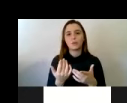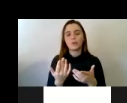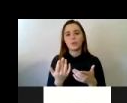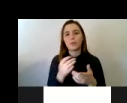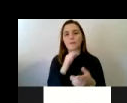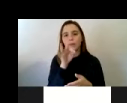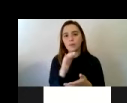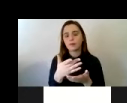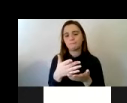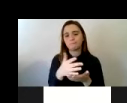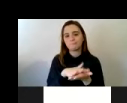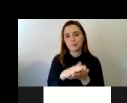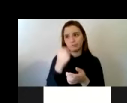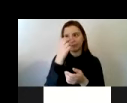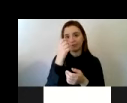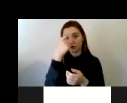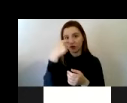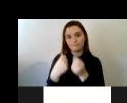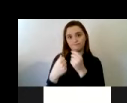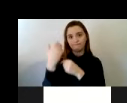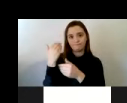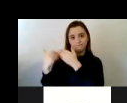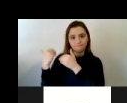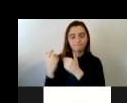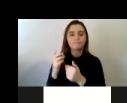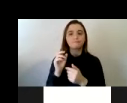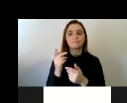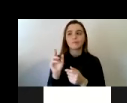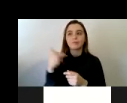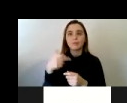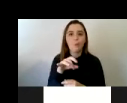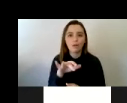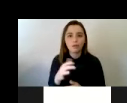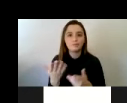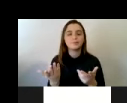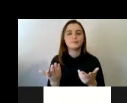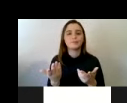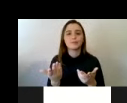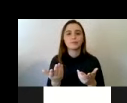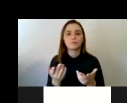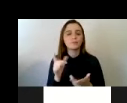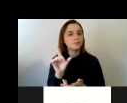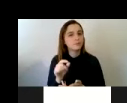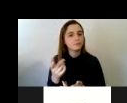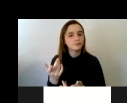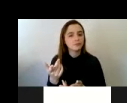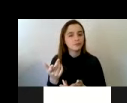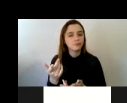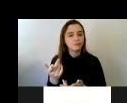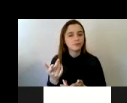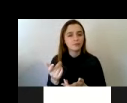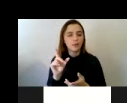backgrounds, such as coming from a low-income family, or students who lost their